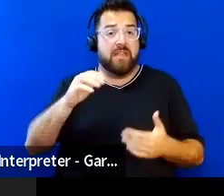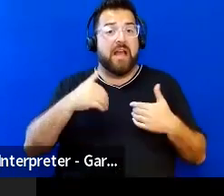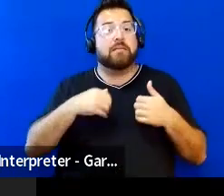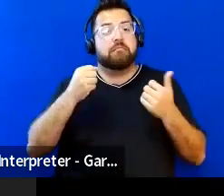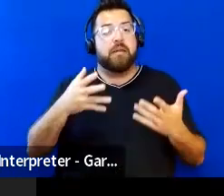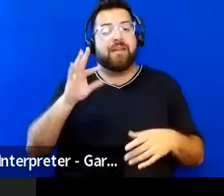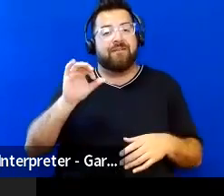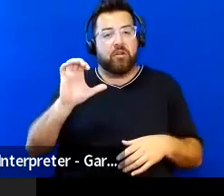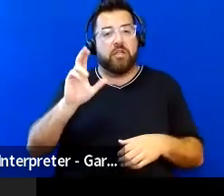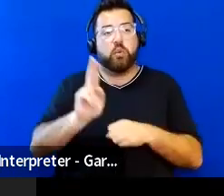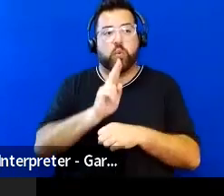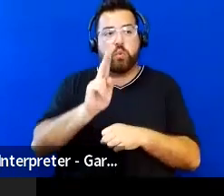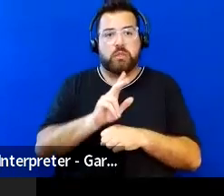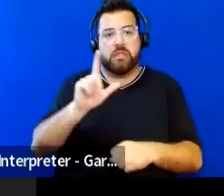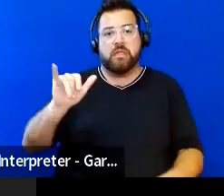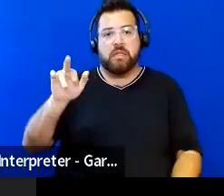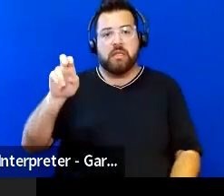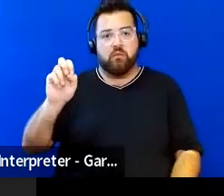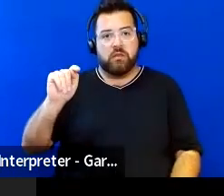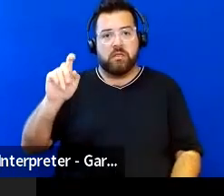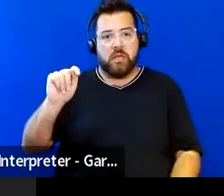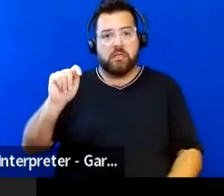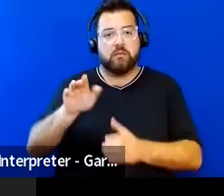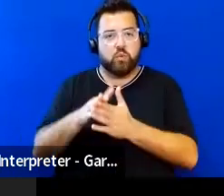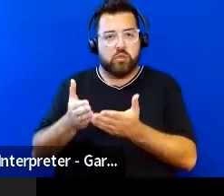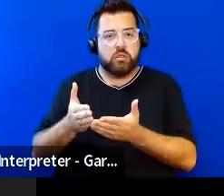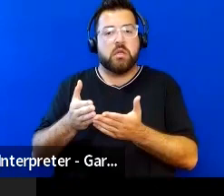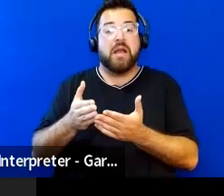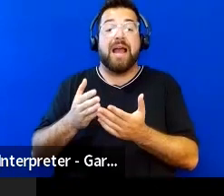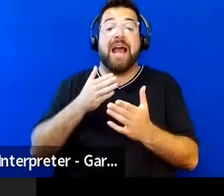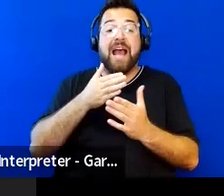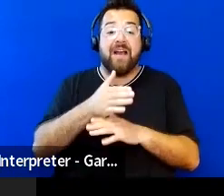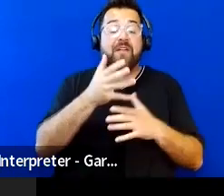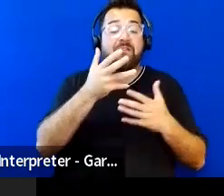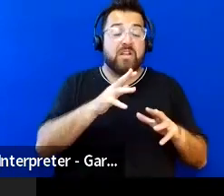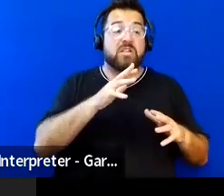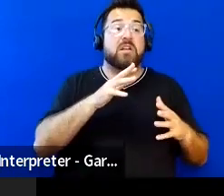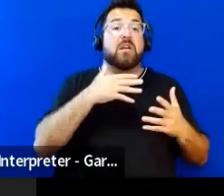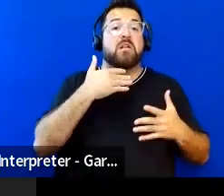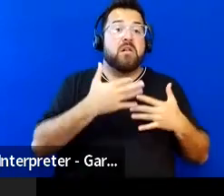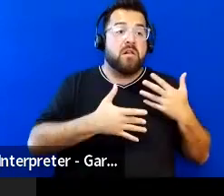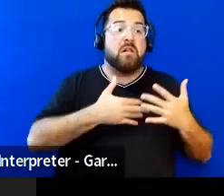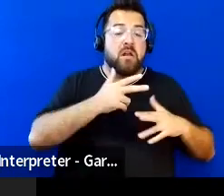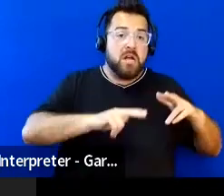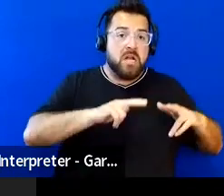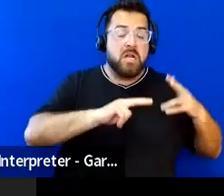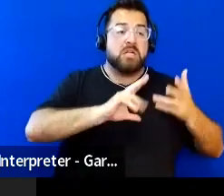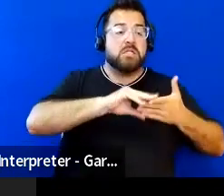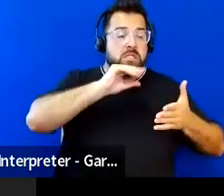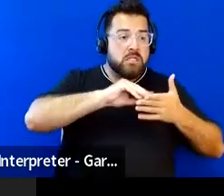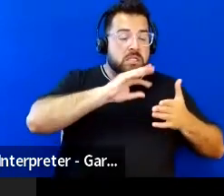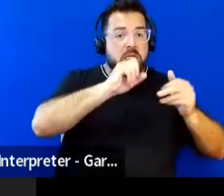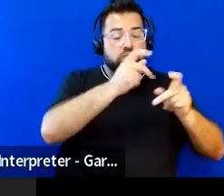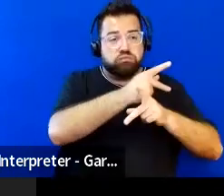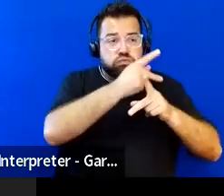LibreText books, and they, it's like once you get over the hump of being able to, figure it out